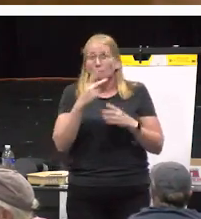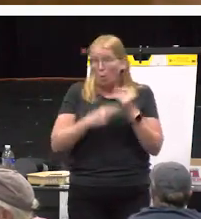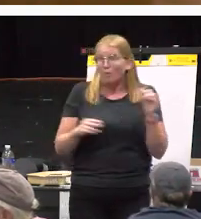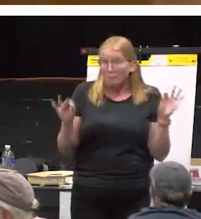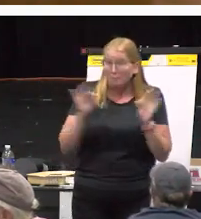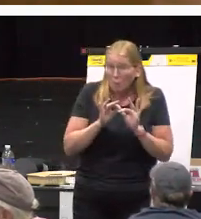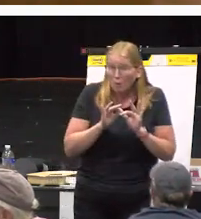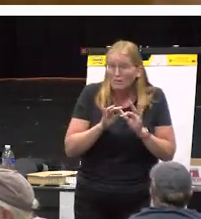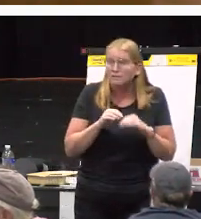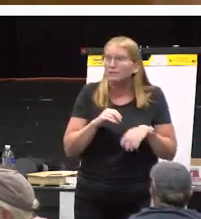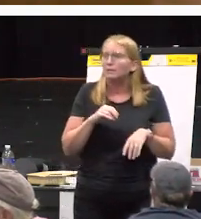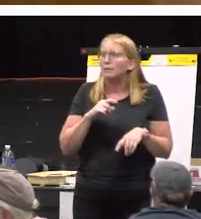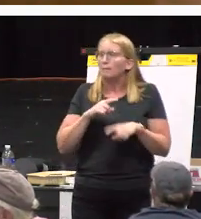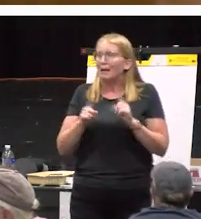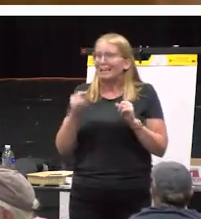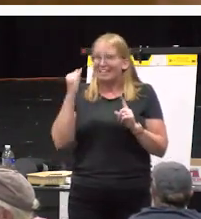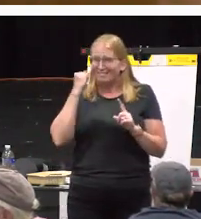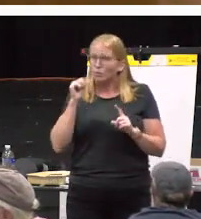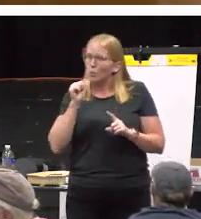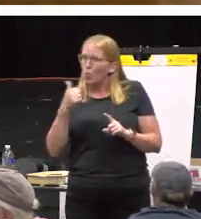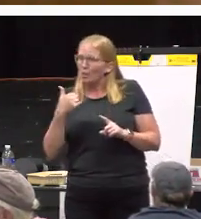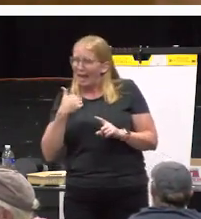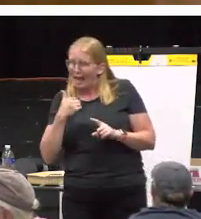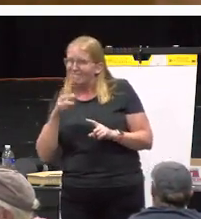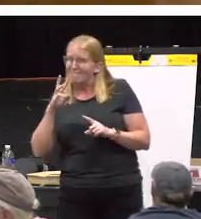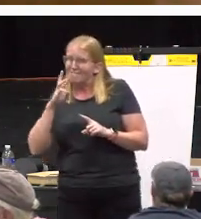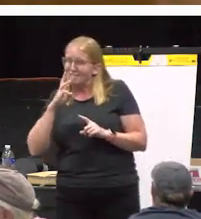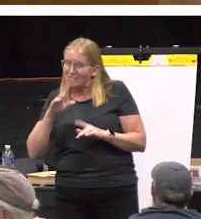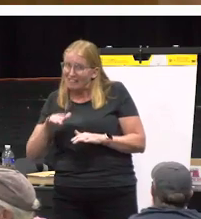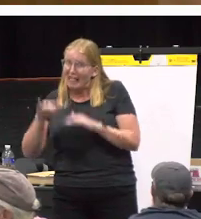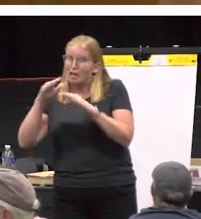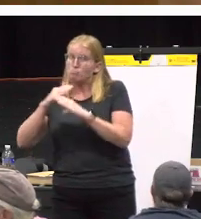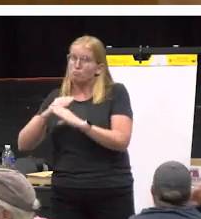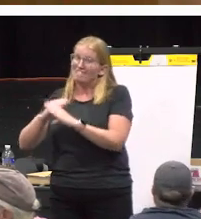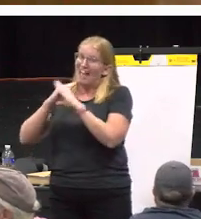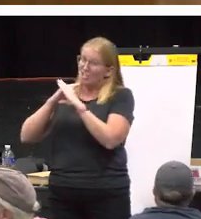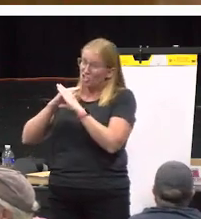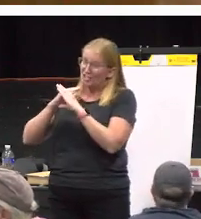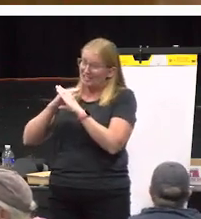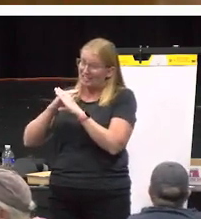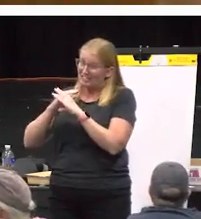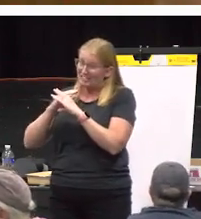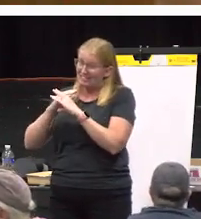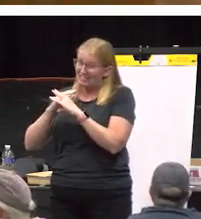but if you don't have the flood prevention and have that commission going,